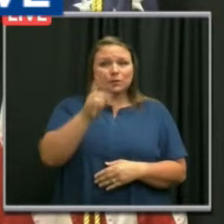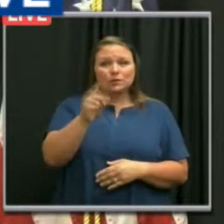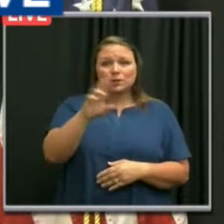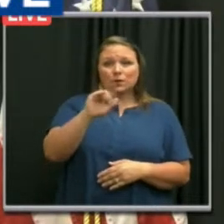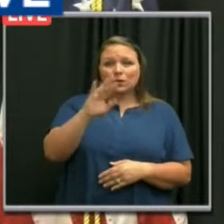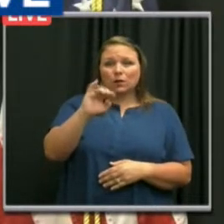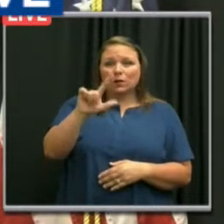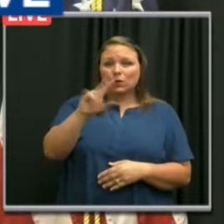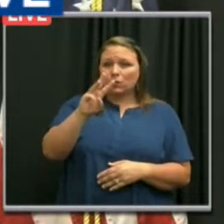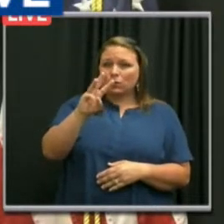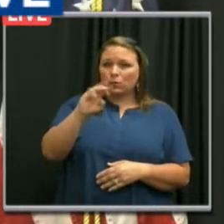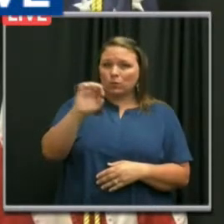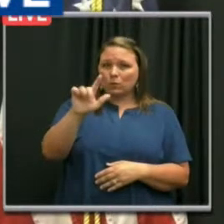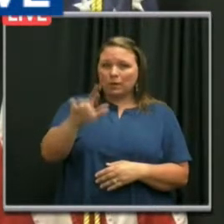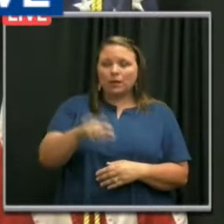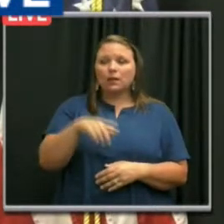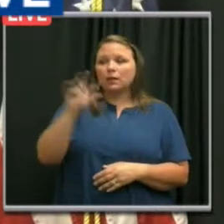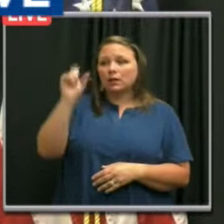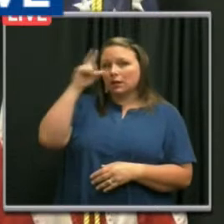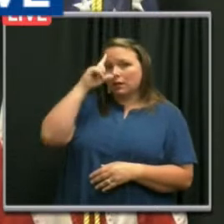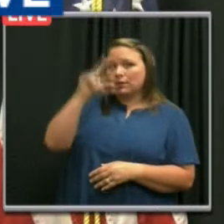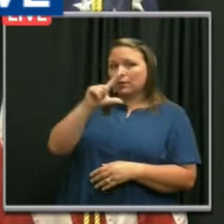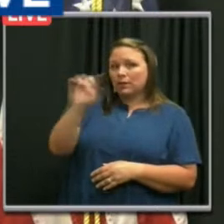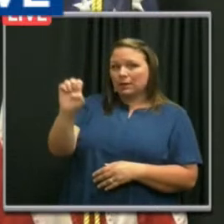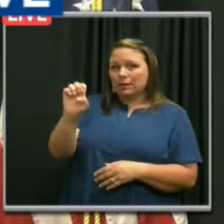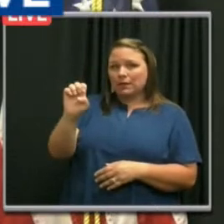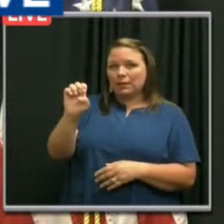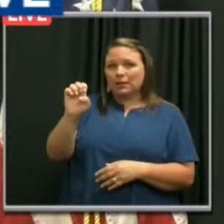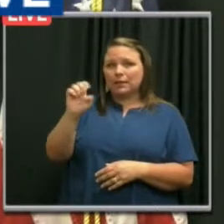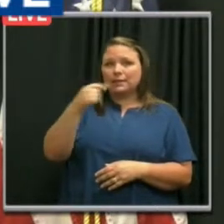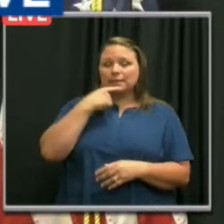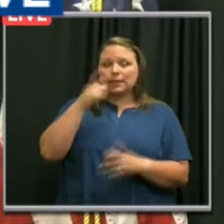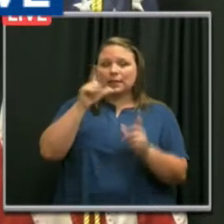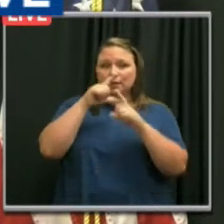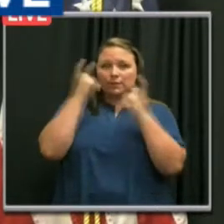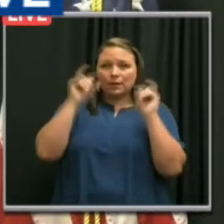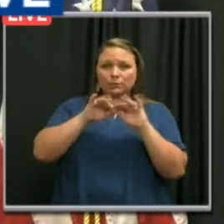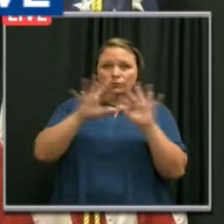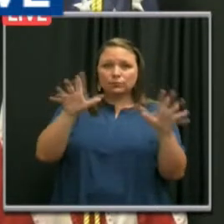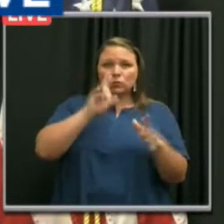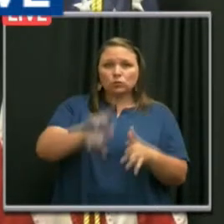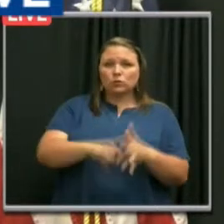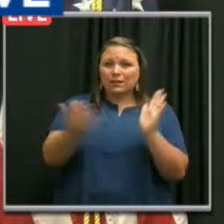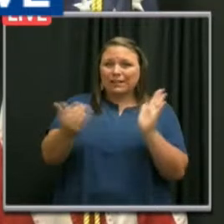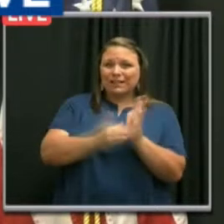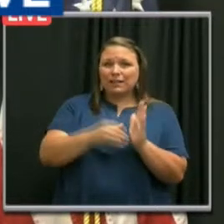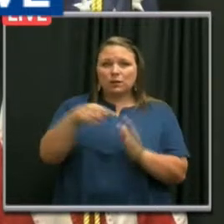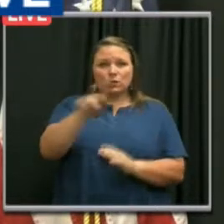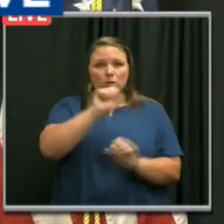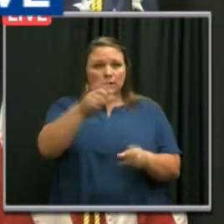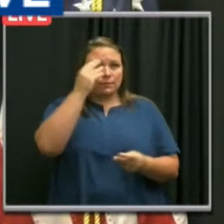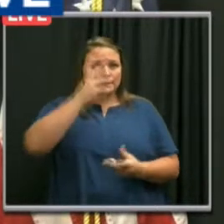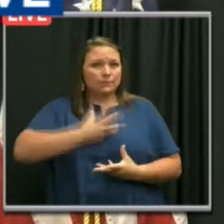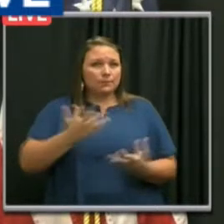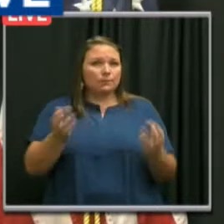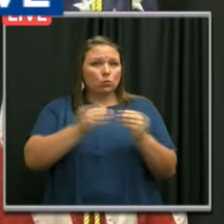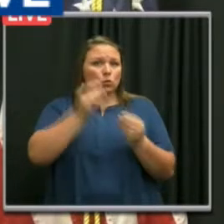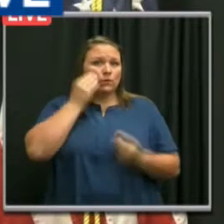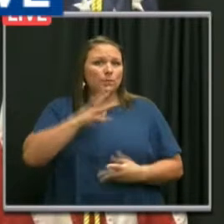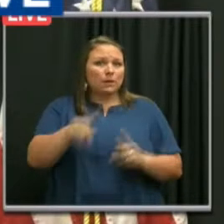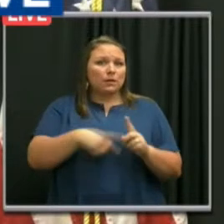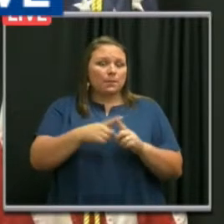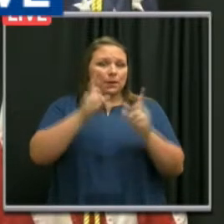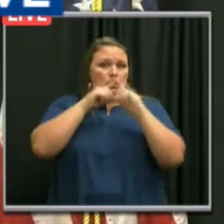Caldwell. Governor Lee announced that the face mask distribution will resume. Can you give us an update on how soon